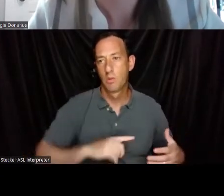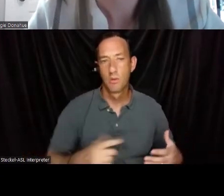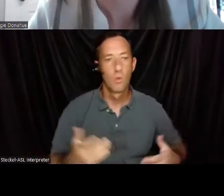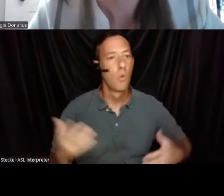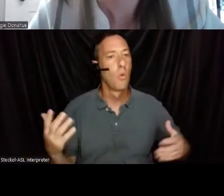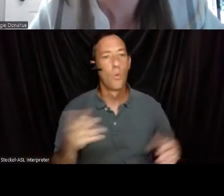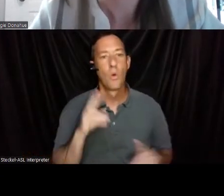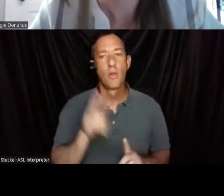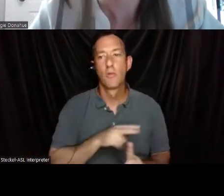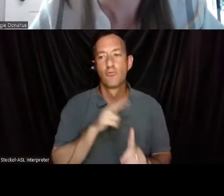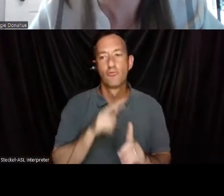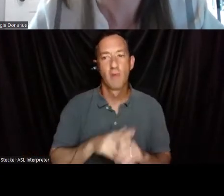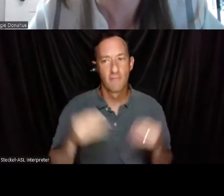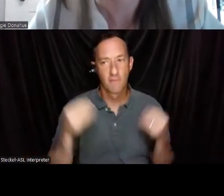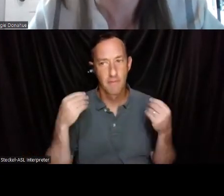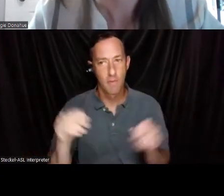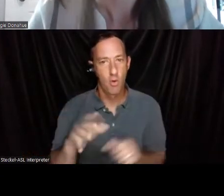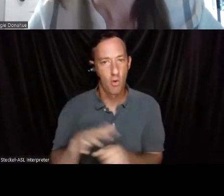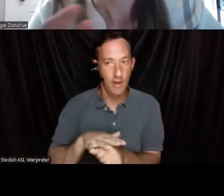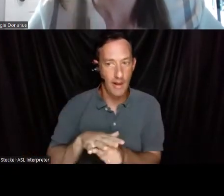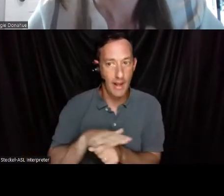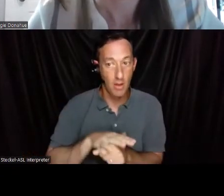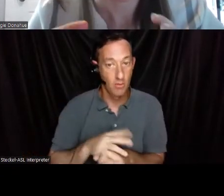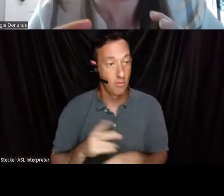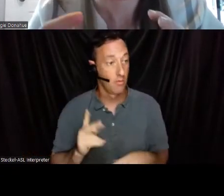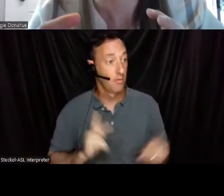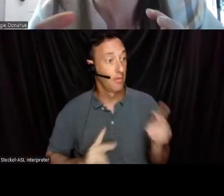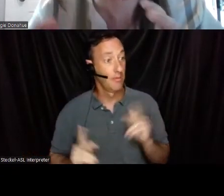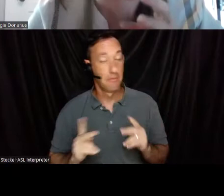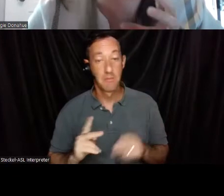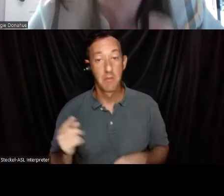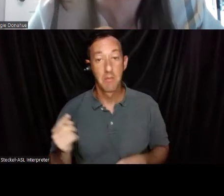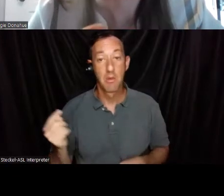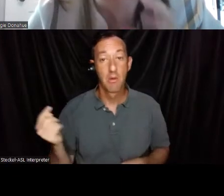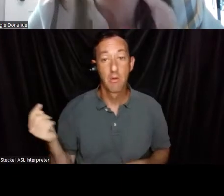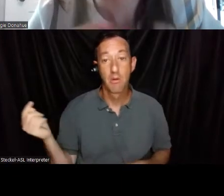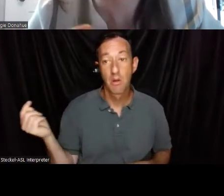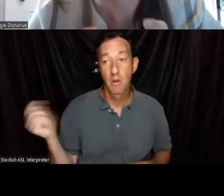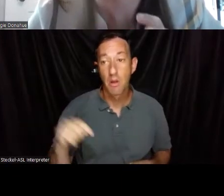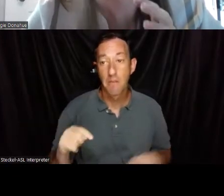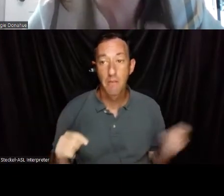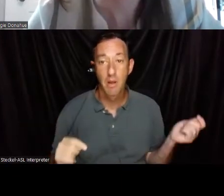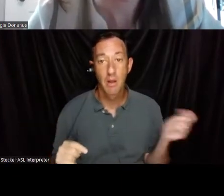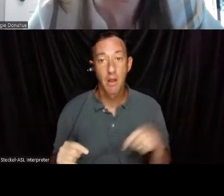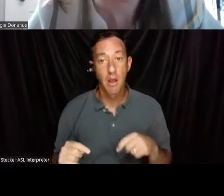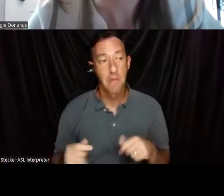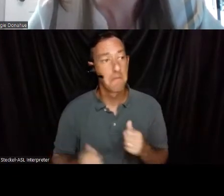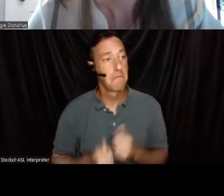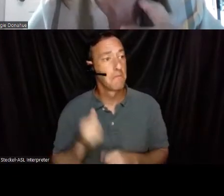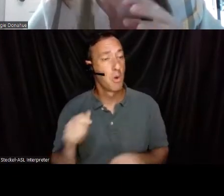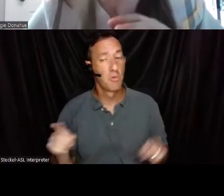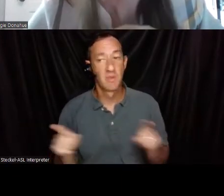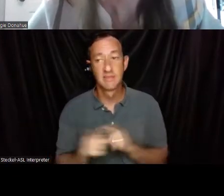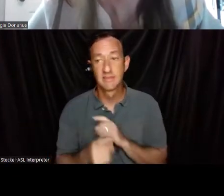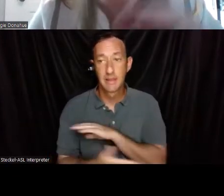market area? Are people coming just from mostly from the same county? Are people coming from all